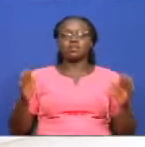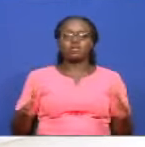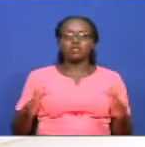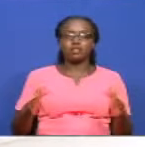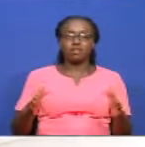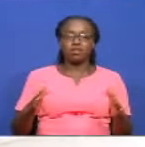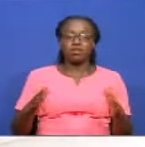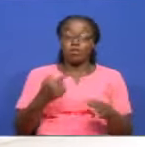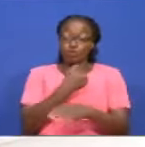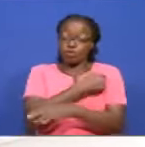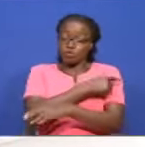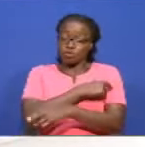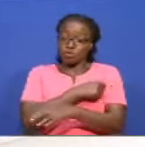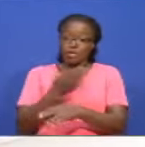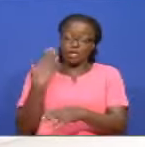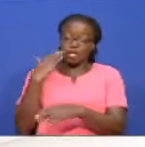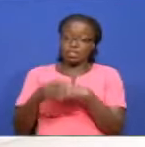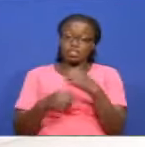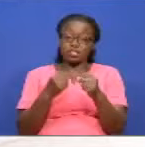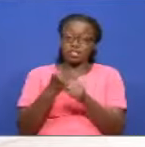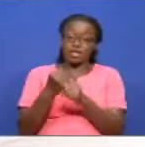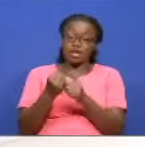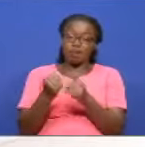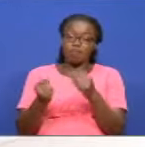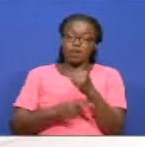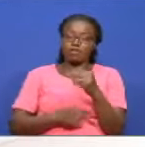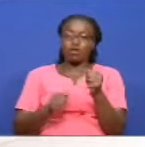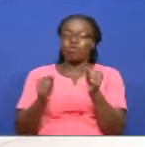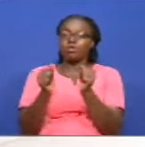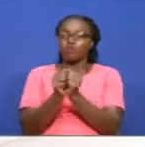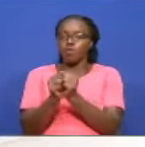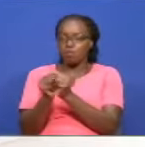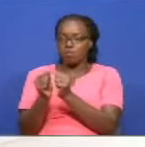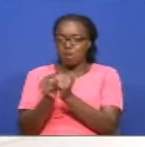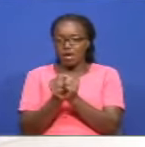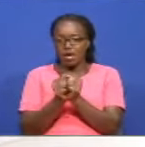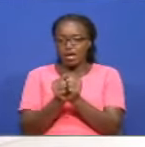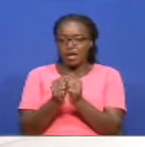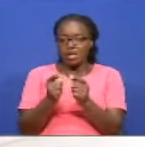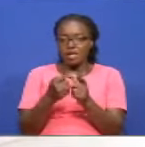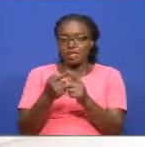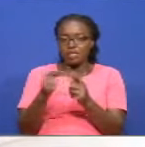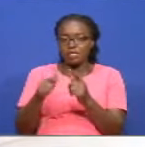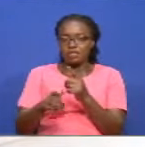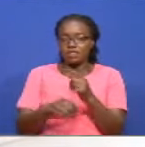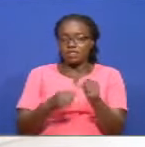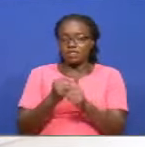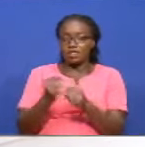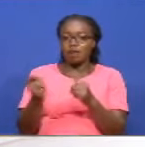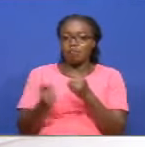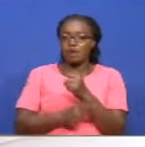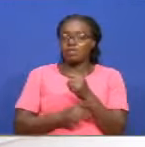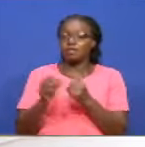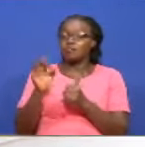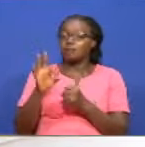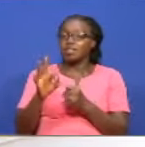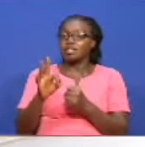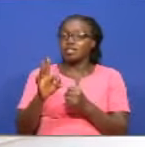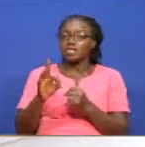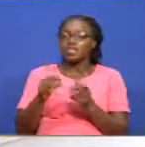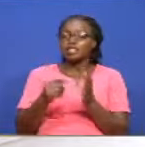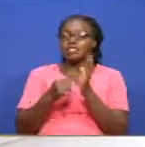last year, October, and then this year in March, it was declared a COVID treatment and